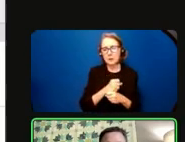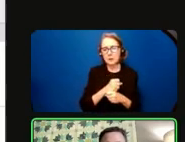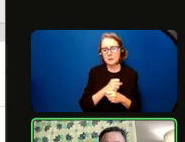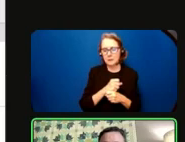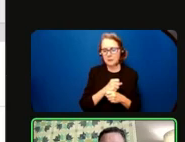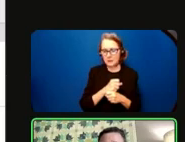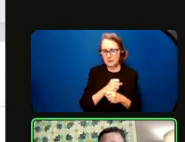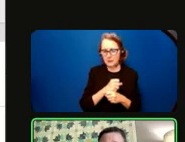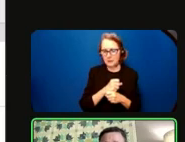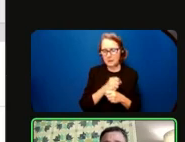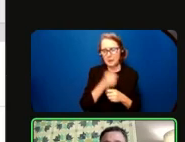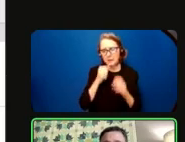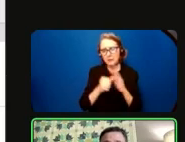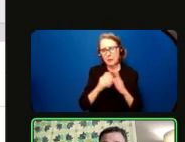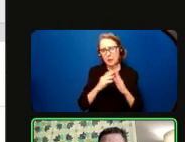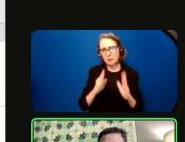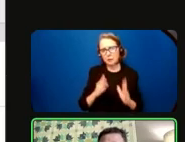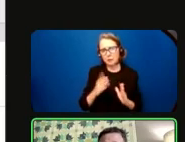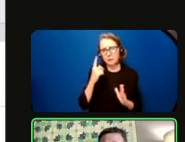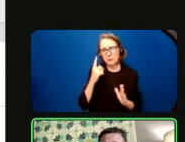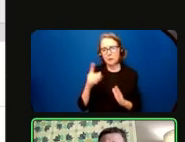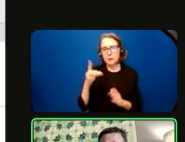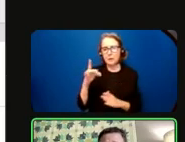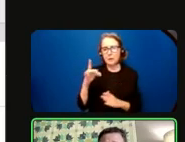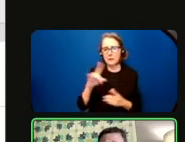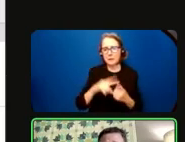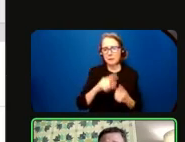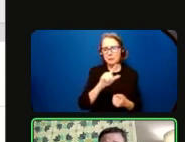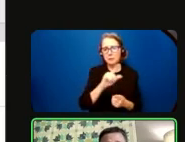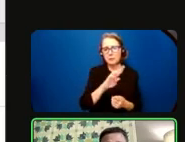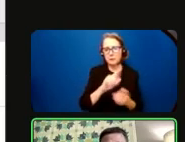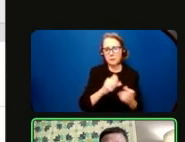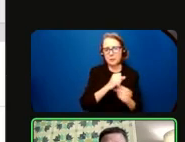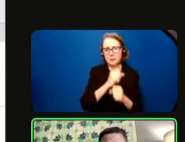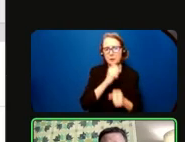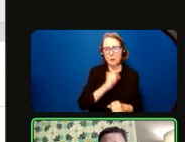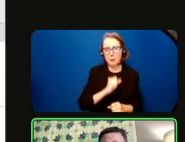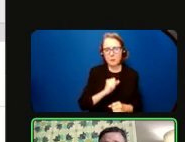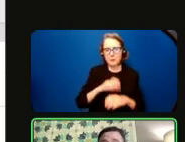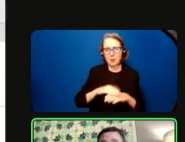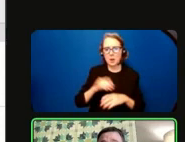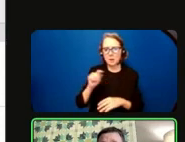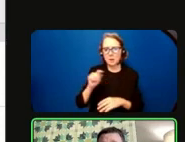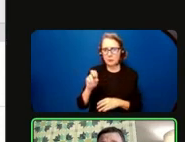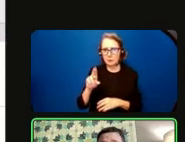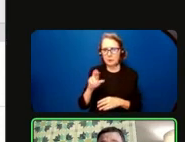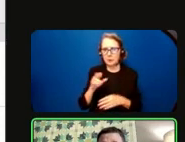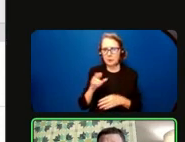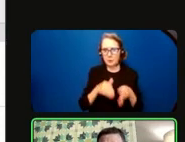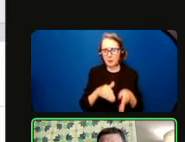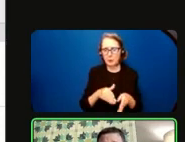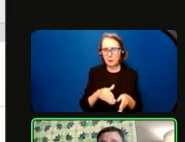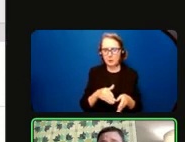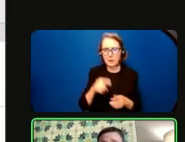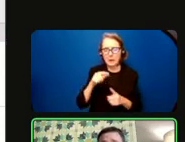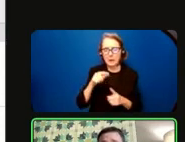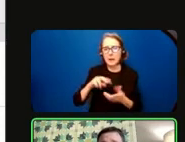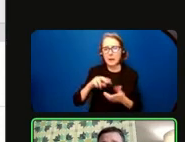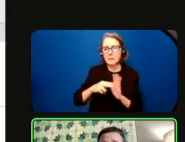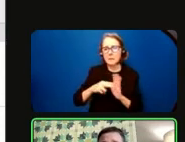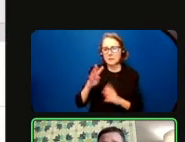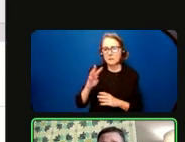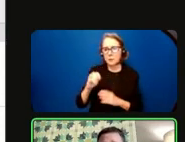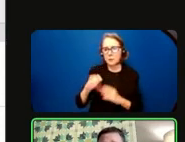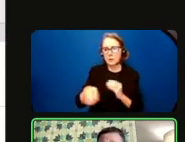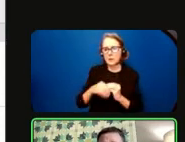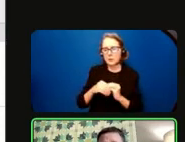a shelter for 18 to 24-year-olds on Turner Road. This would be 40 additional